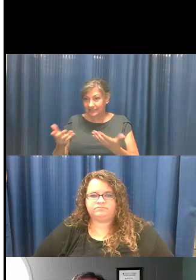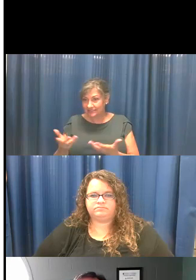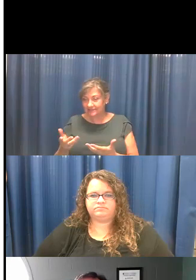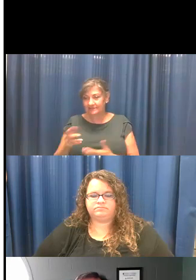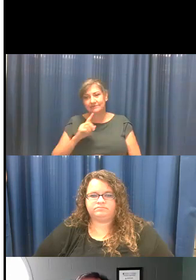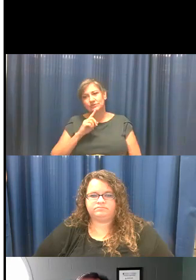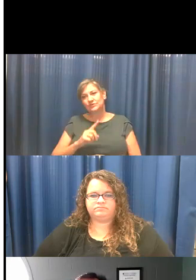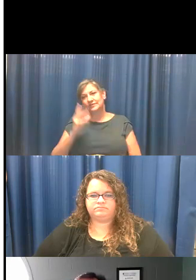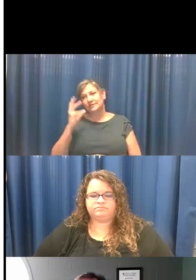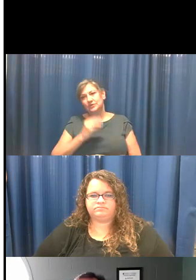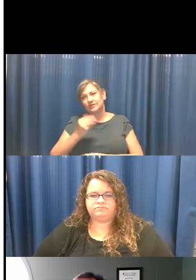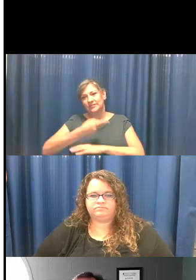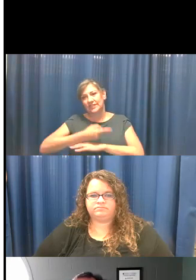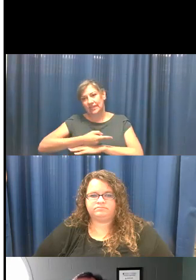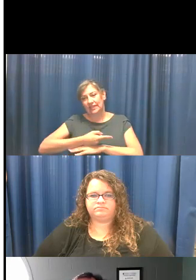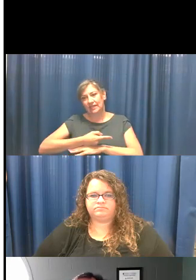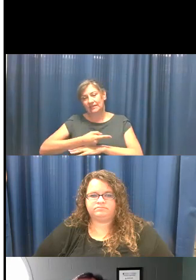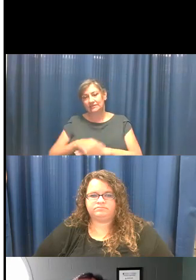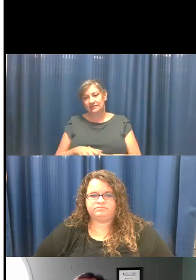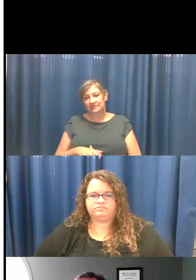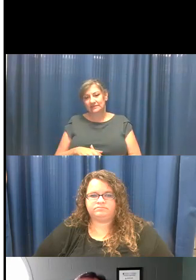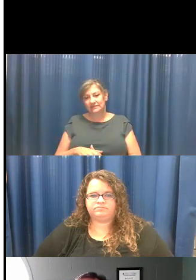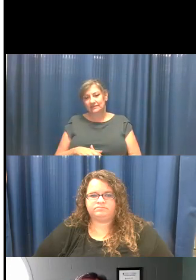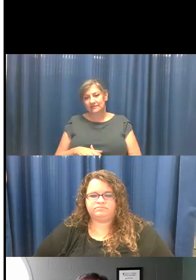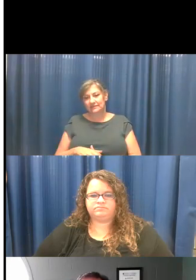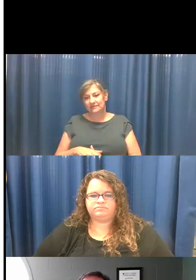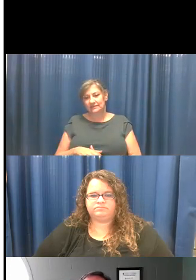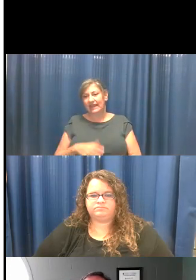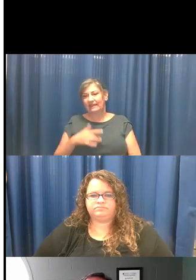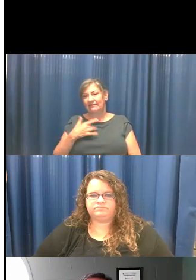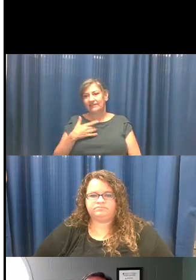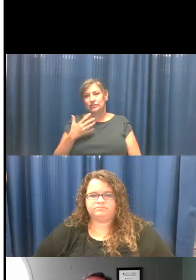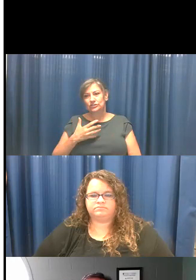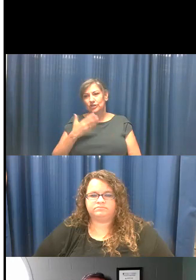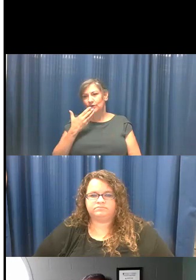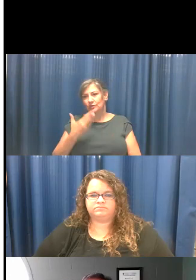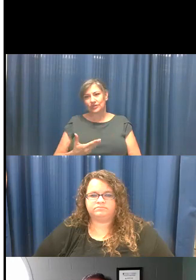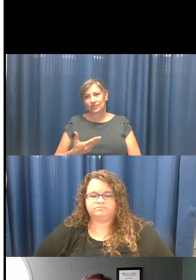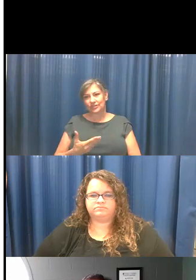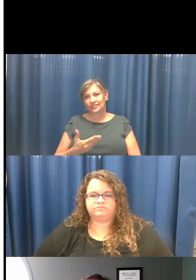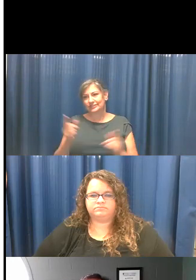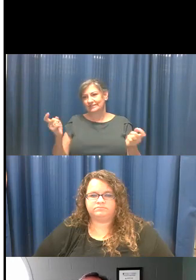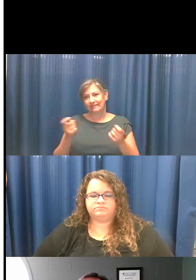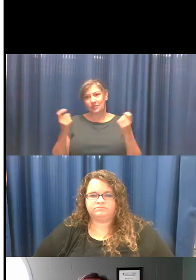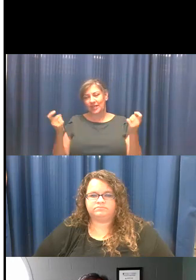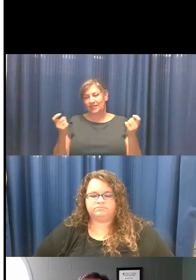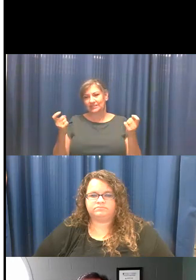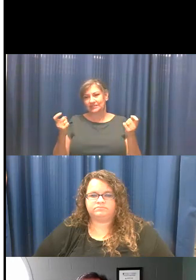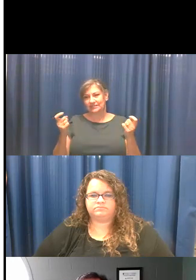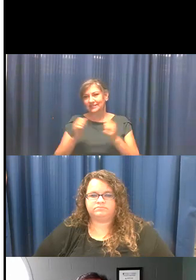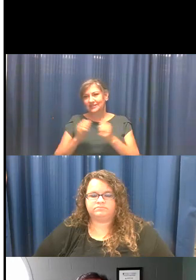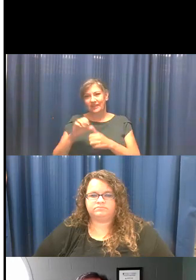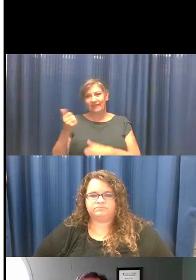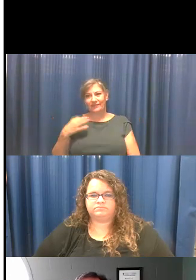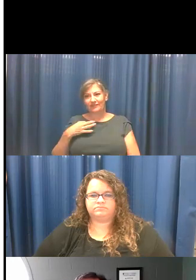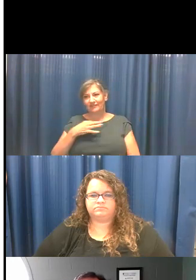really a beautiful day, and felt so good to celebrate with fellow